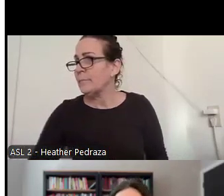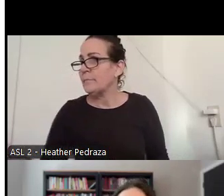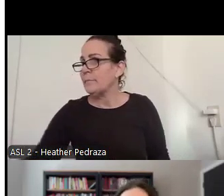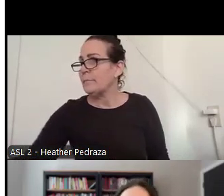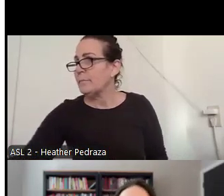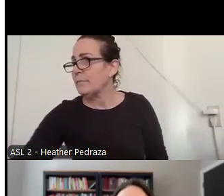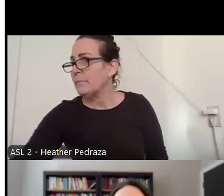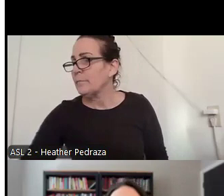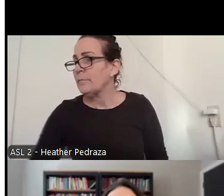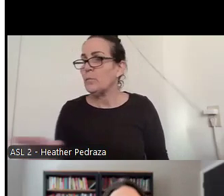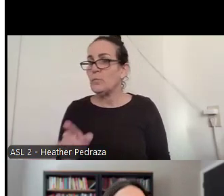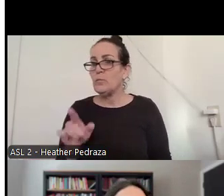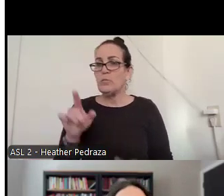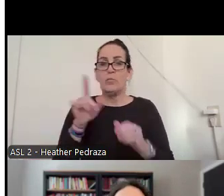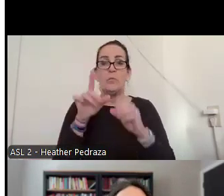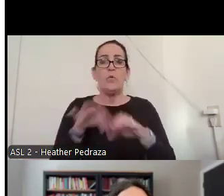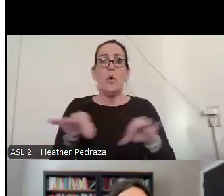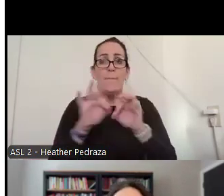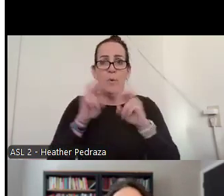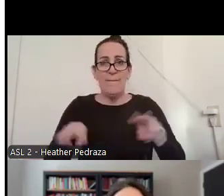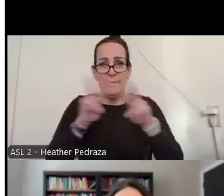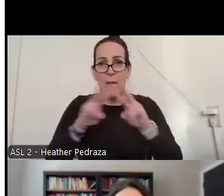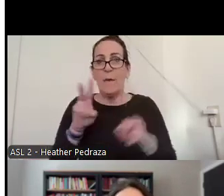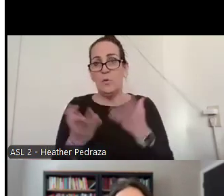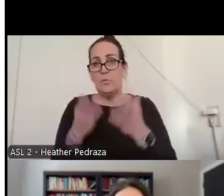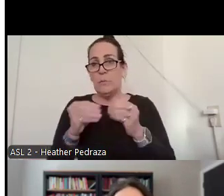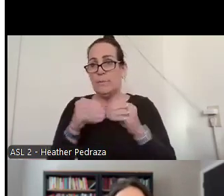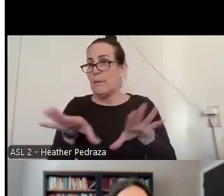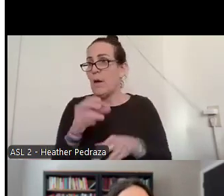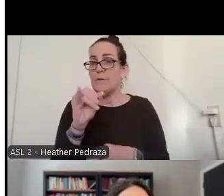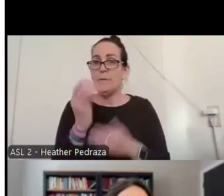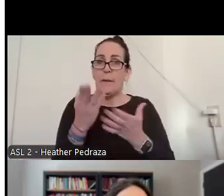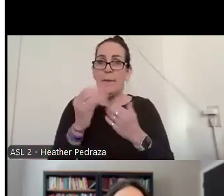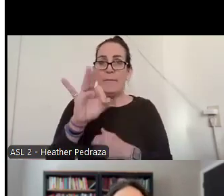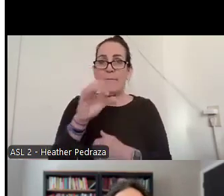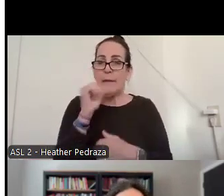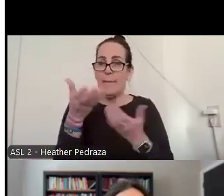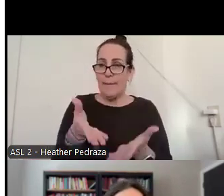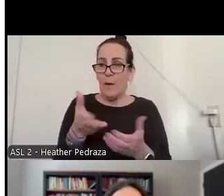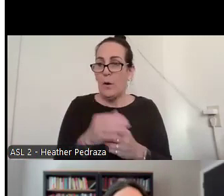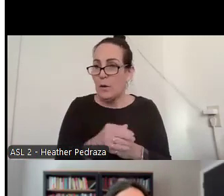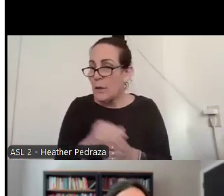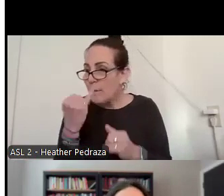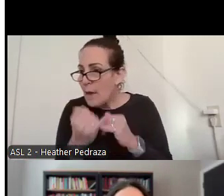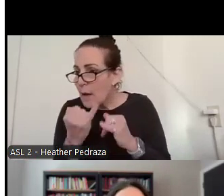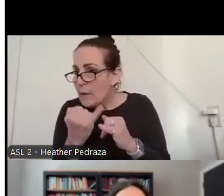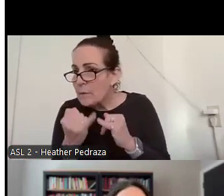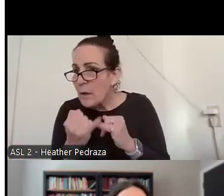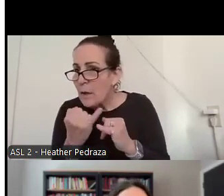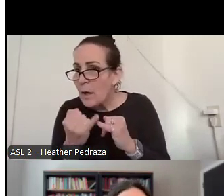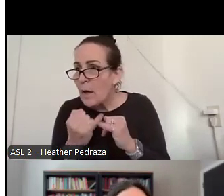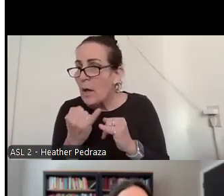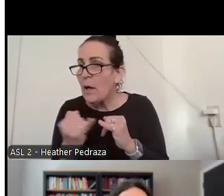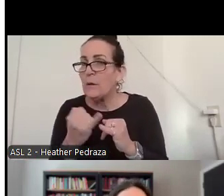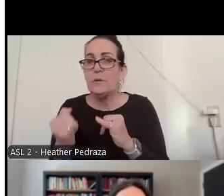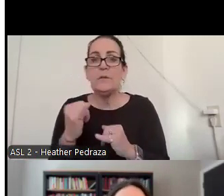are bringing, and what would be lost if they no longer existed. And finally, and again, this is really where the